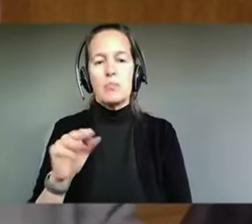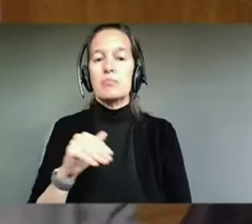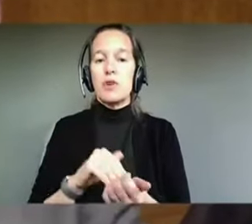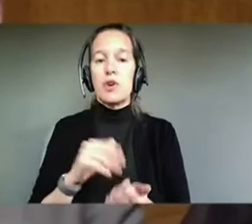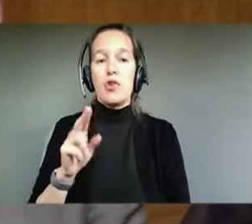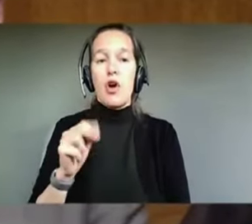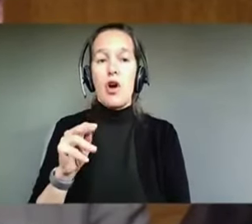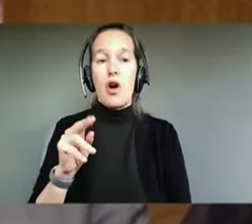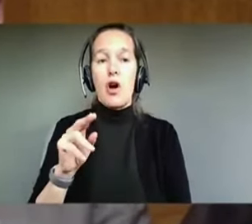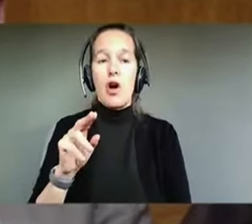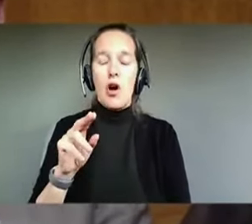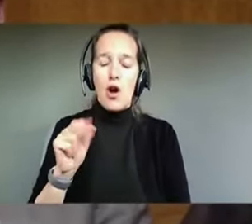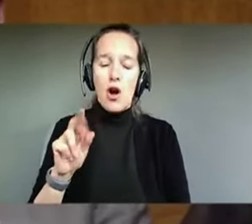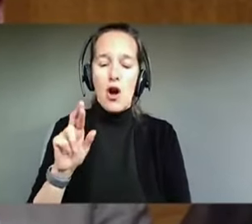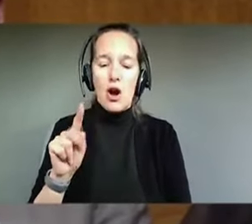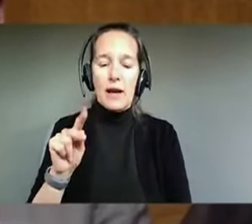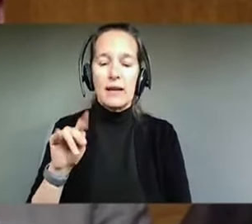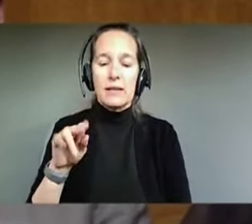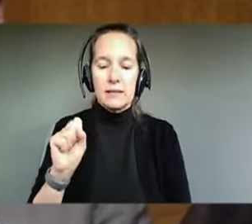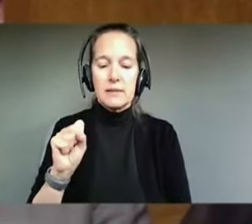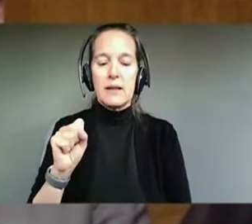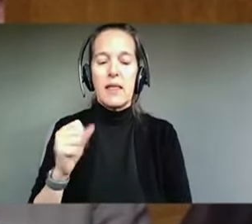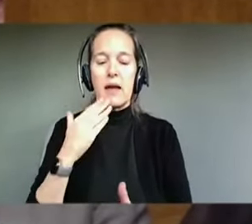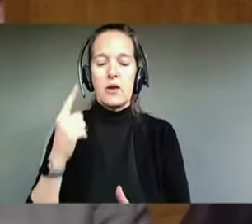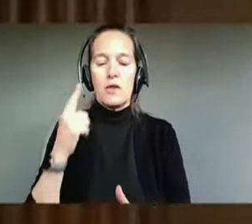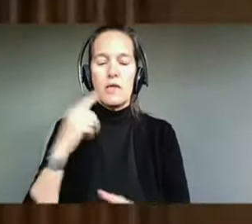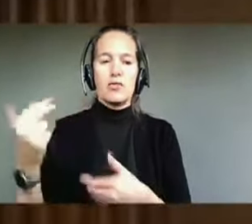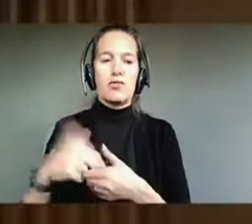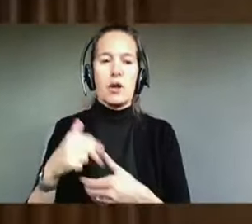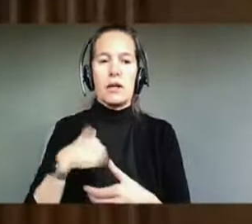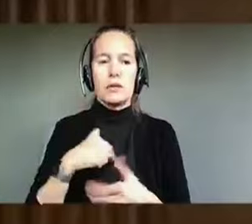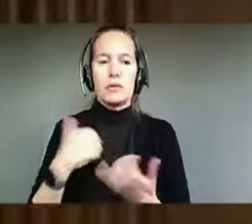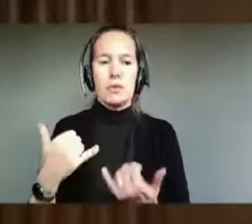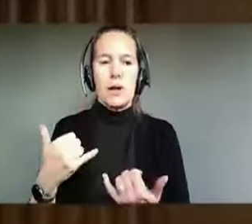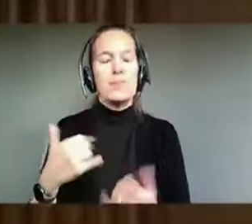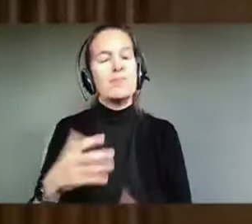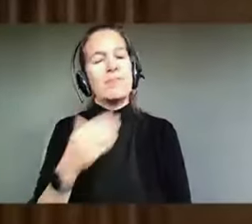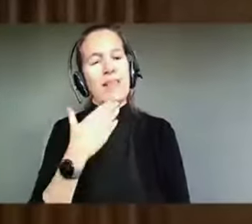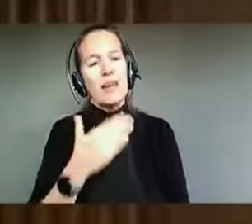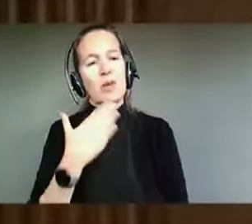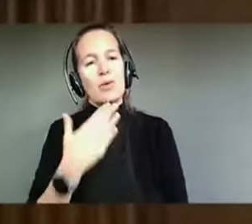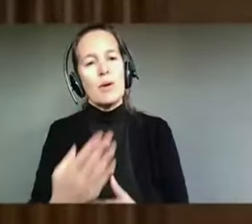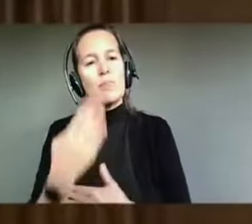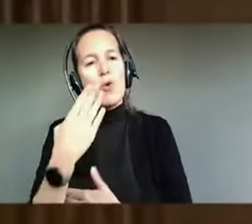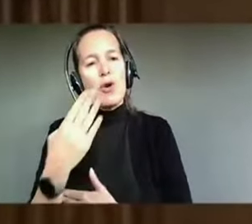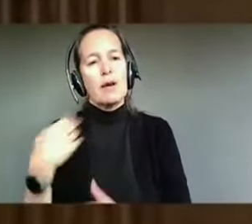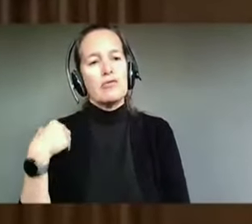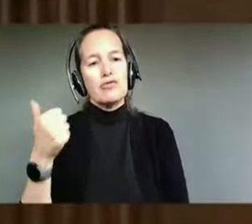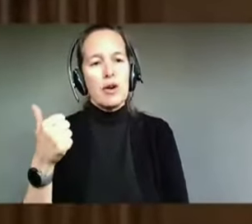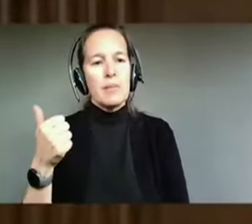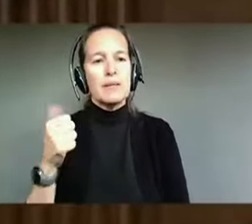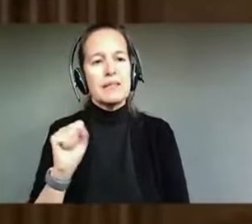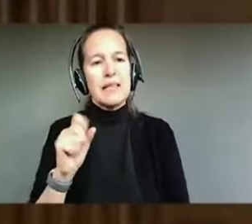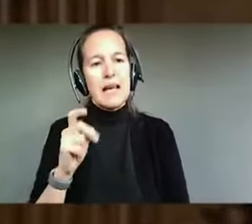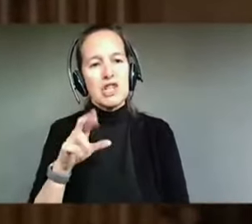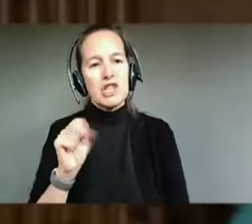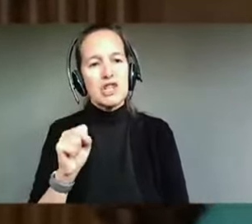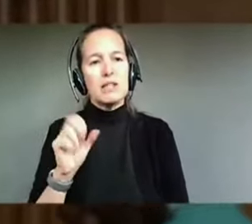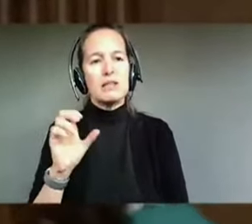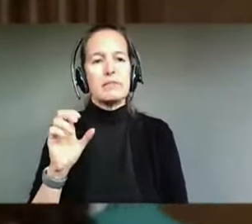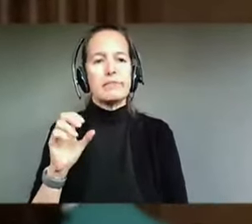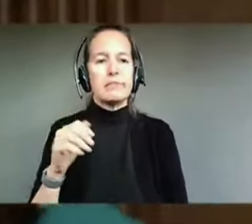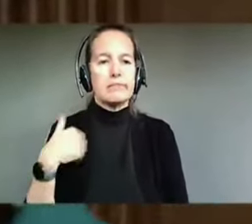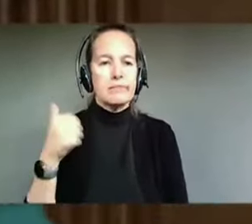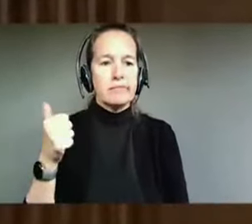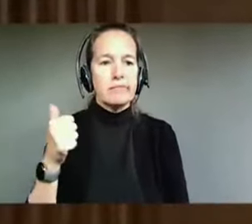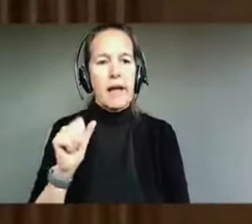us. Thank you. Good morning. Thank you, Chairman Sanders, Ranking Member Cassidy, and the distinguished members